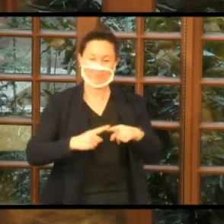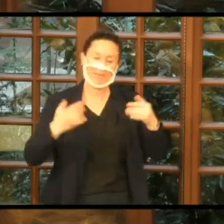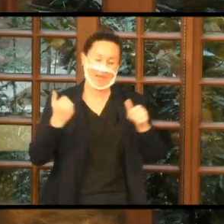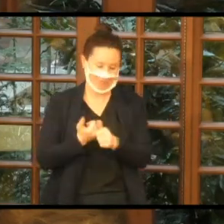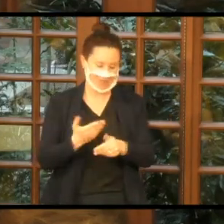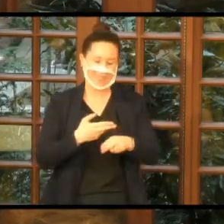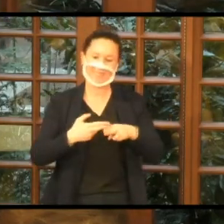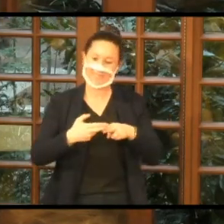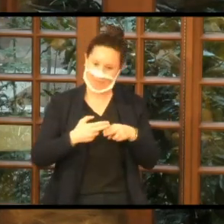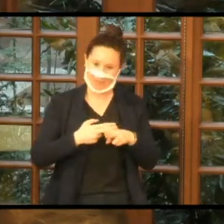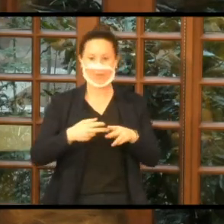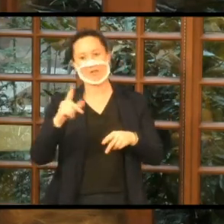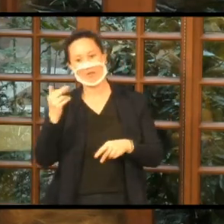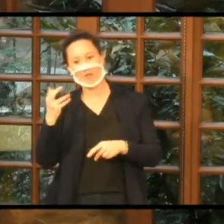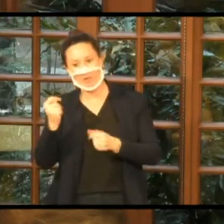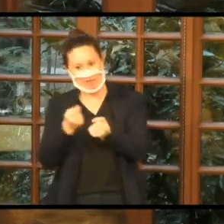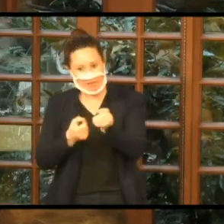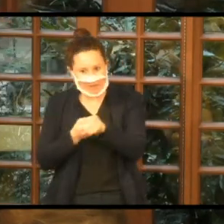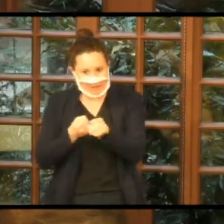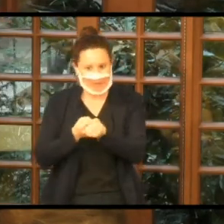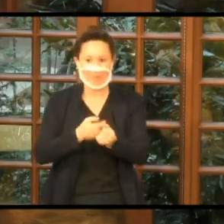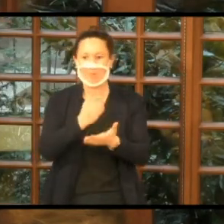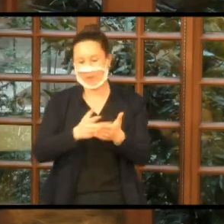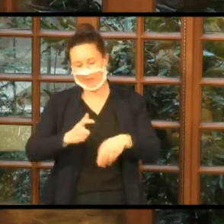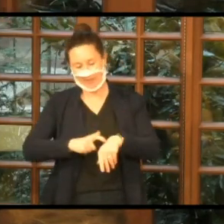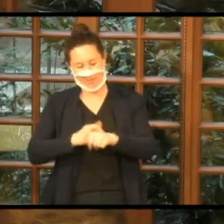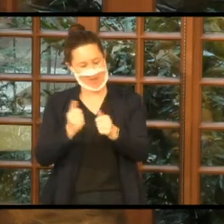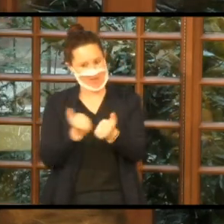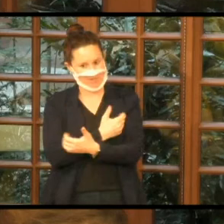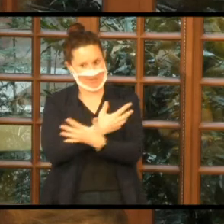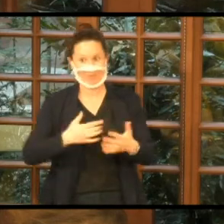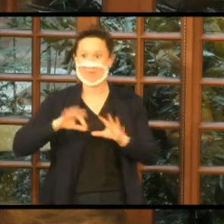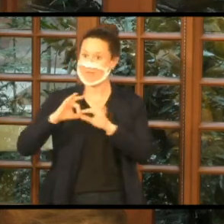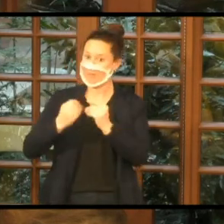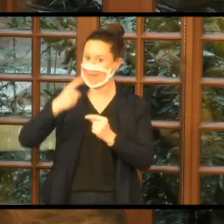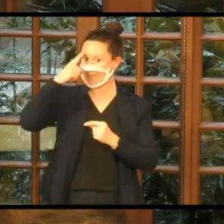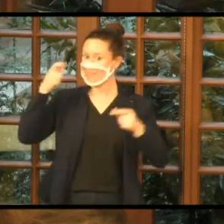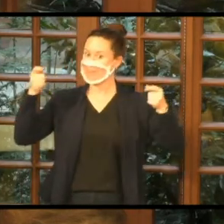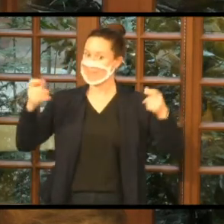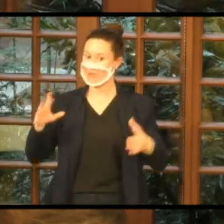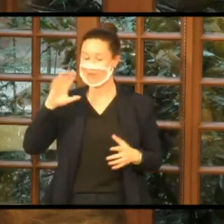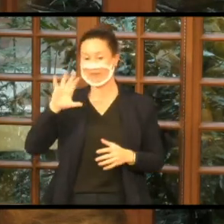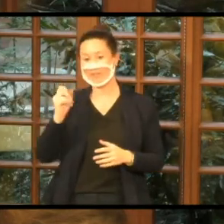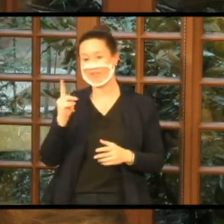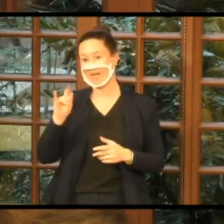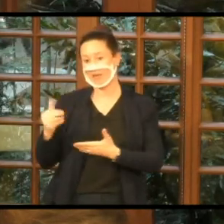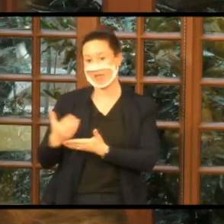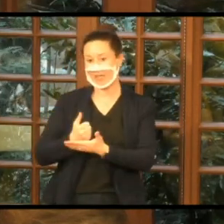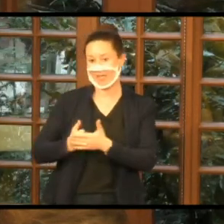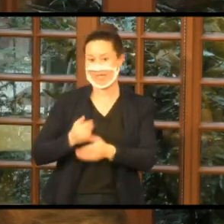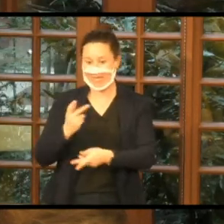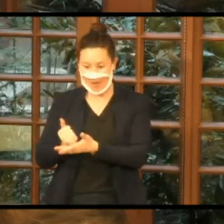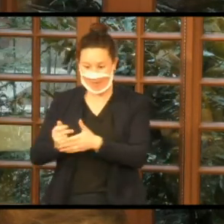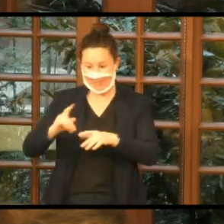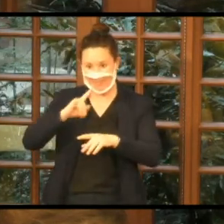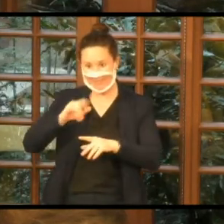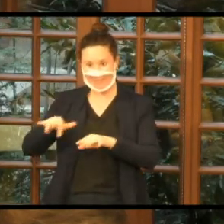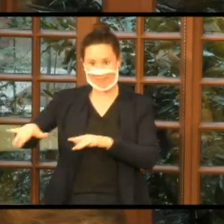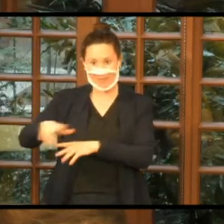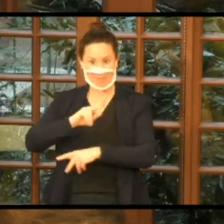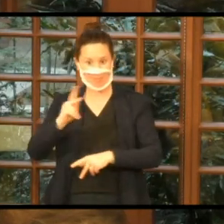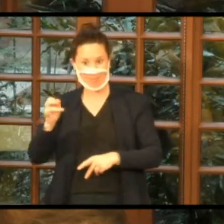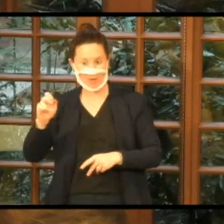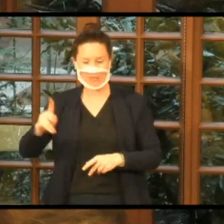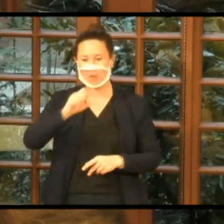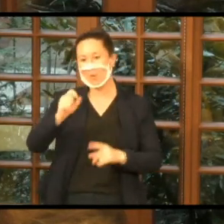temporary, grant-funded, part-time. My family thinks I'm an administrator for a charity helping kids in the fairgrounds, the tent city in the